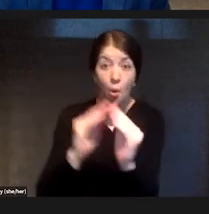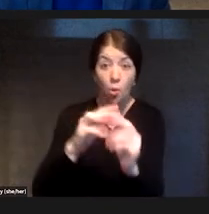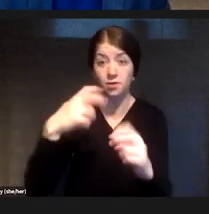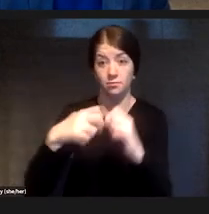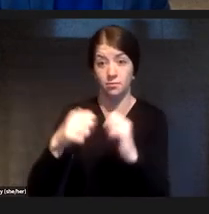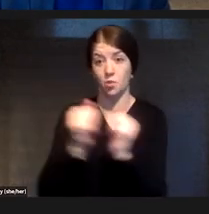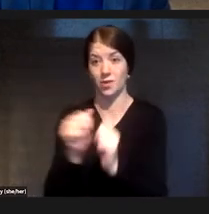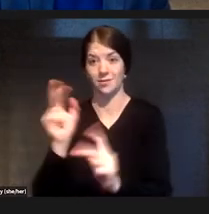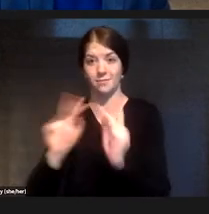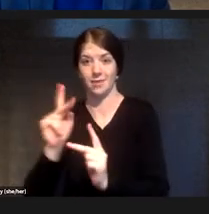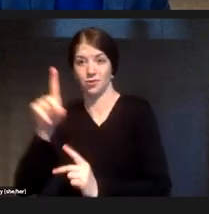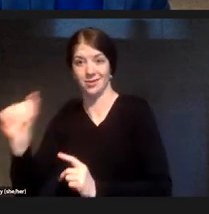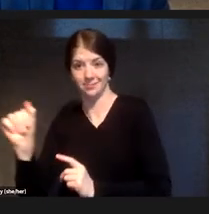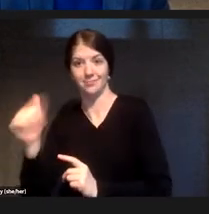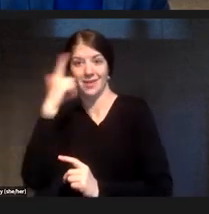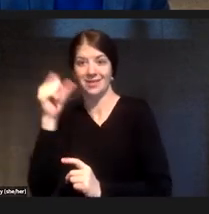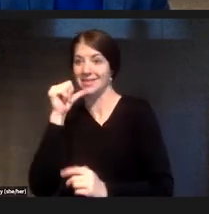because we're not providing that access.